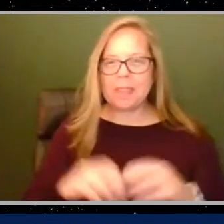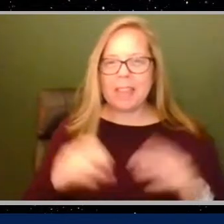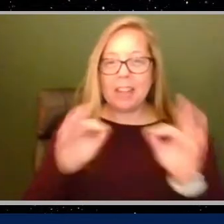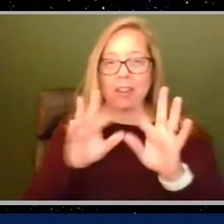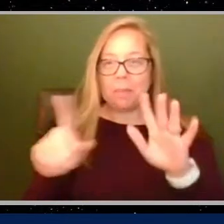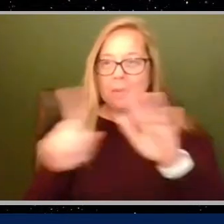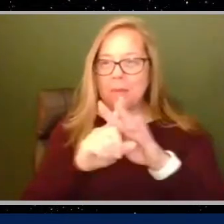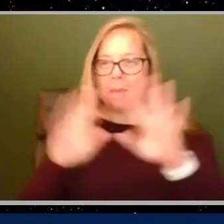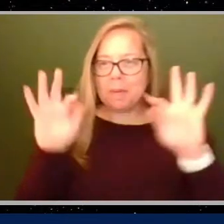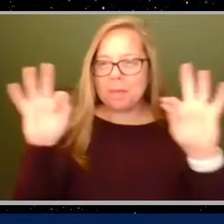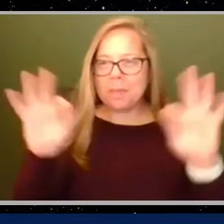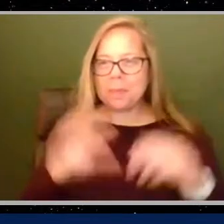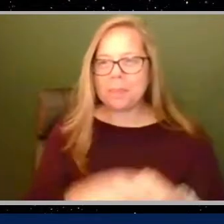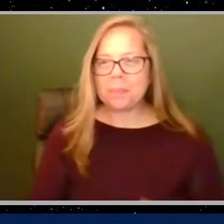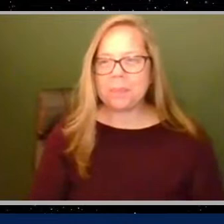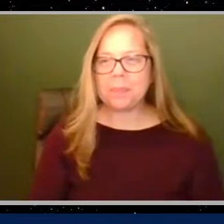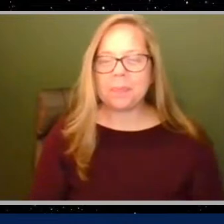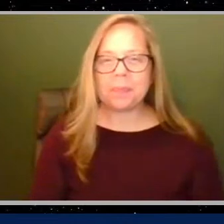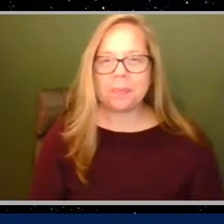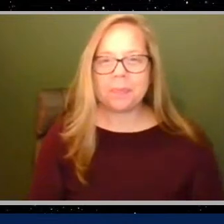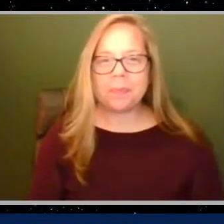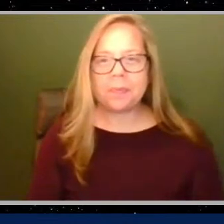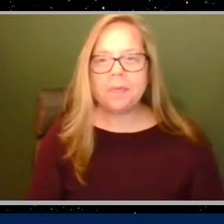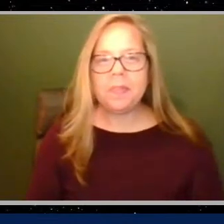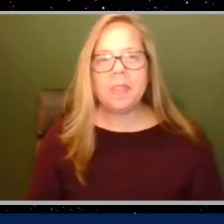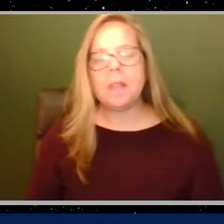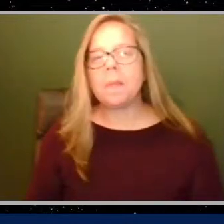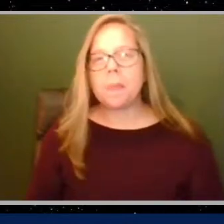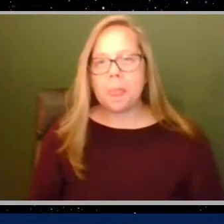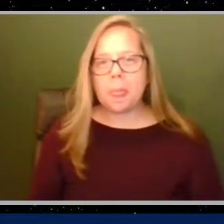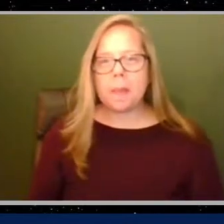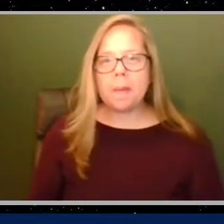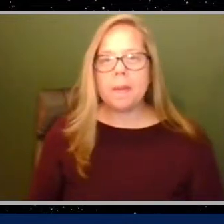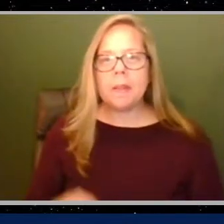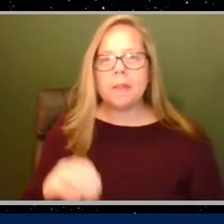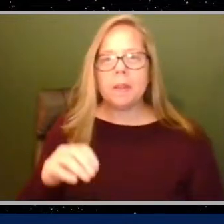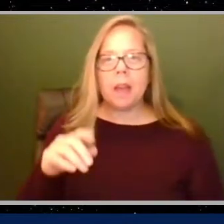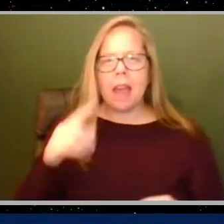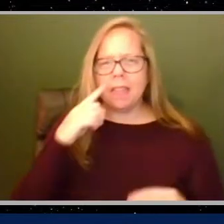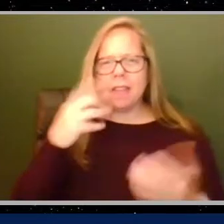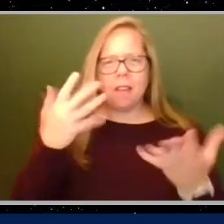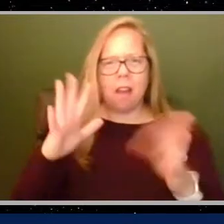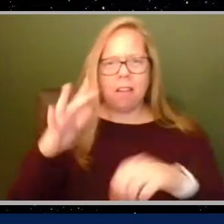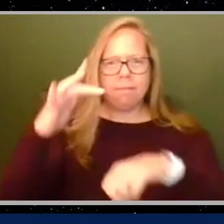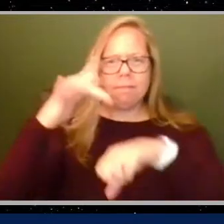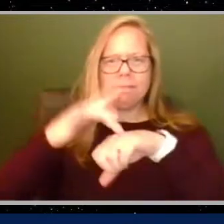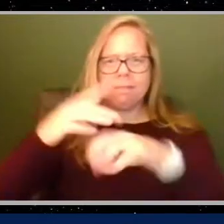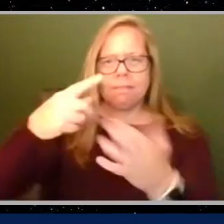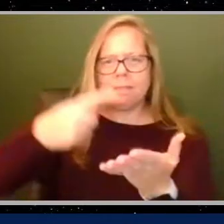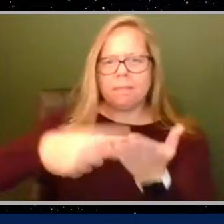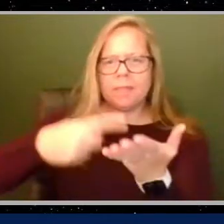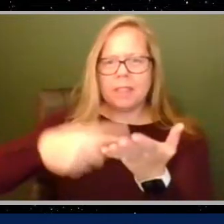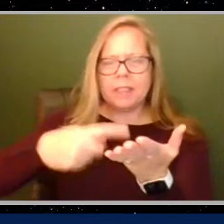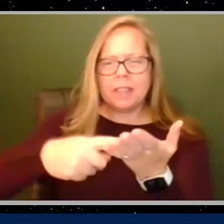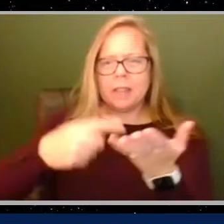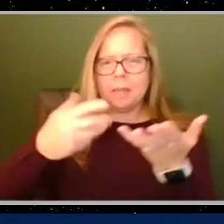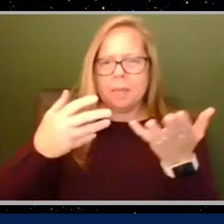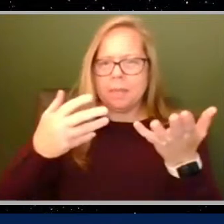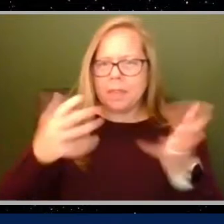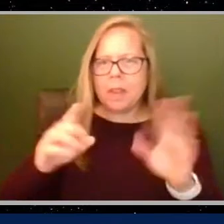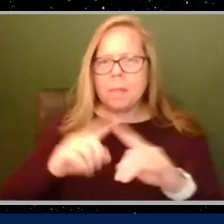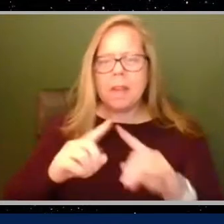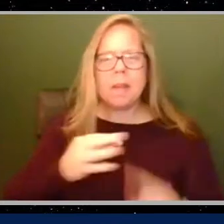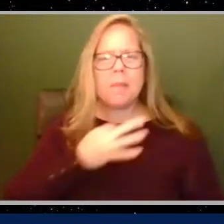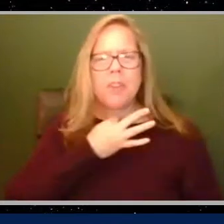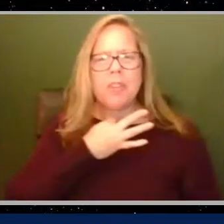Let's see here. So I think we talked a little bit about this, and Musical Wolves asked, how can zero-G